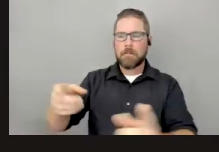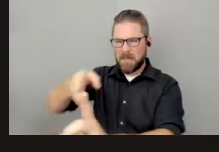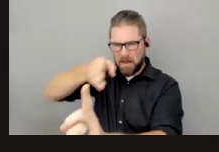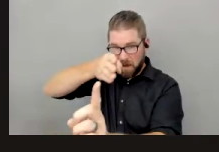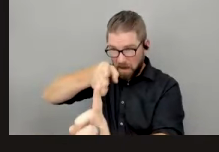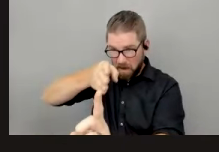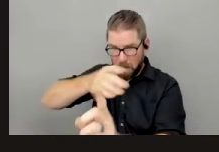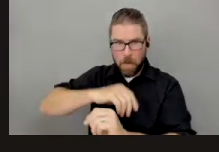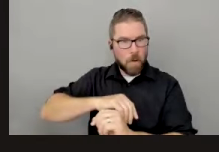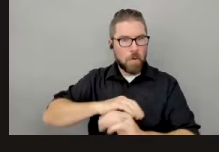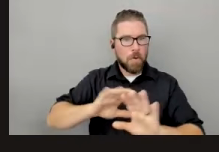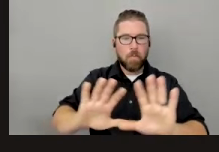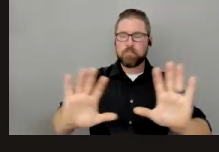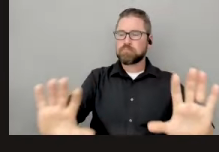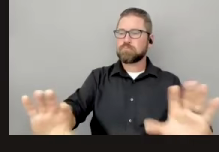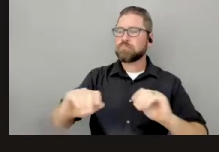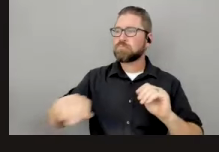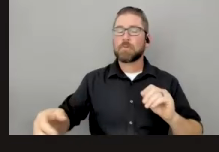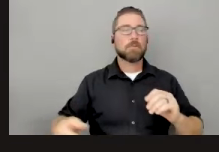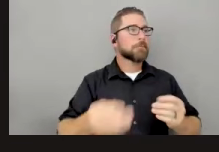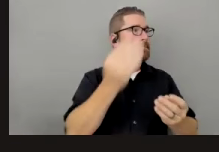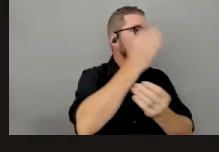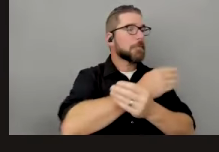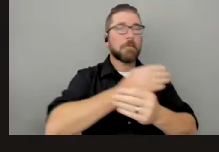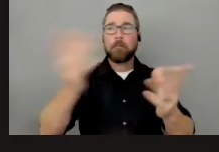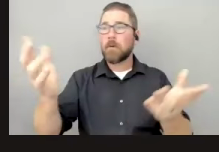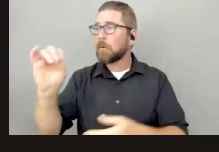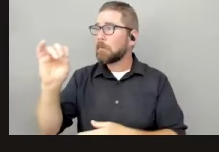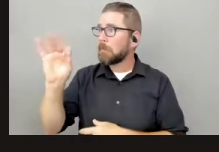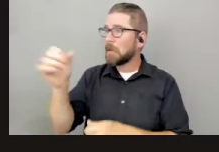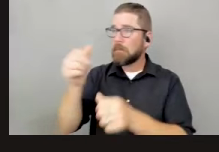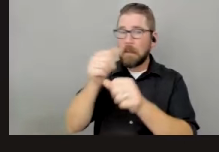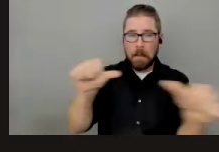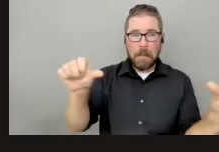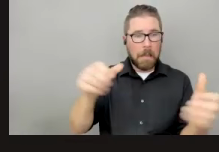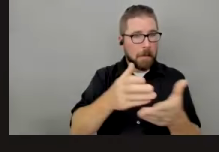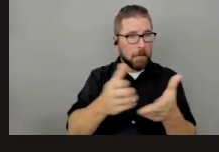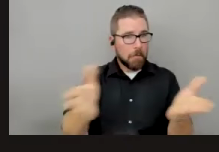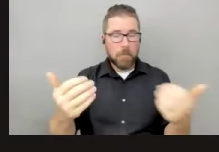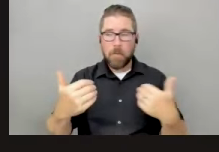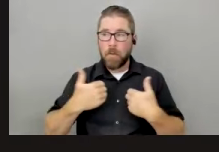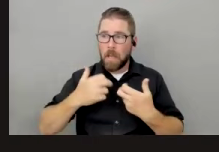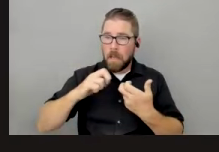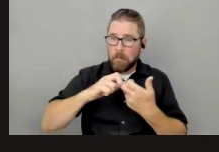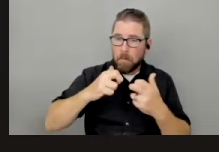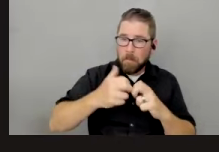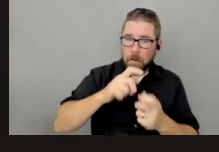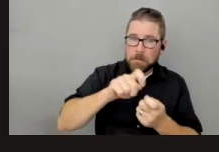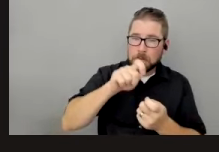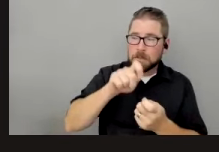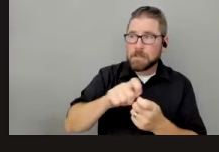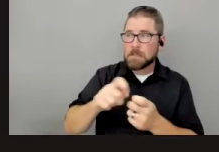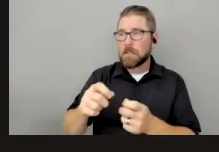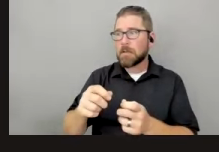to be take it to your medical provider in general. Or putting those languages inside of